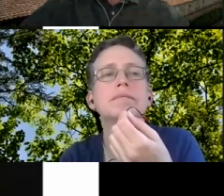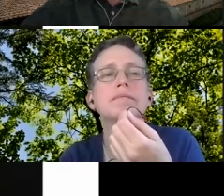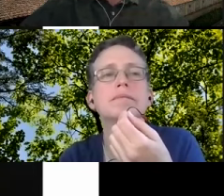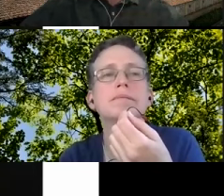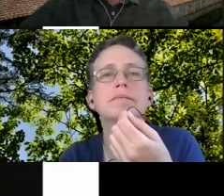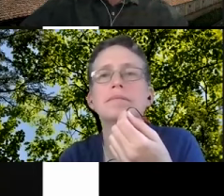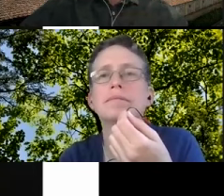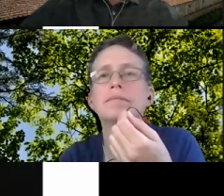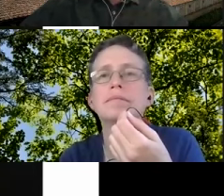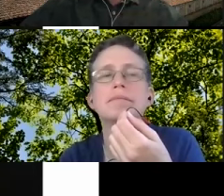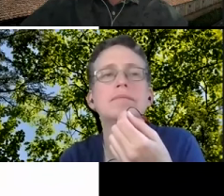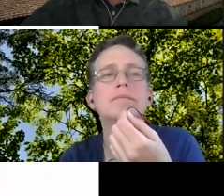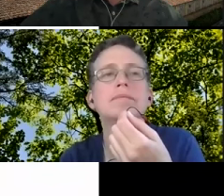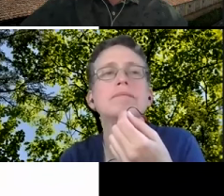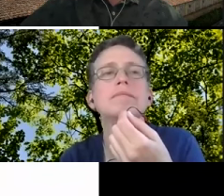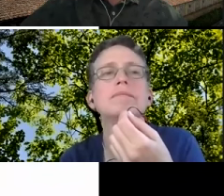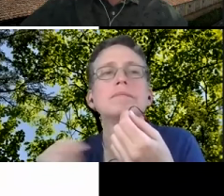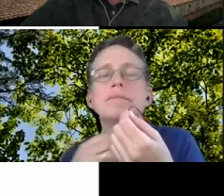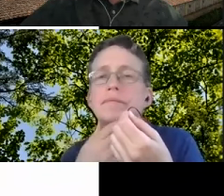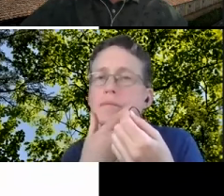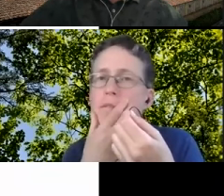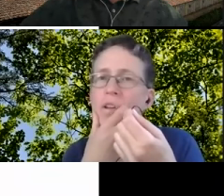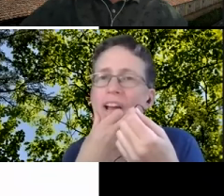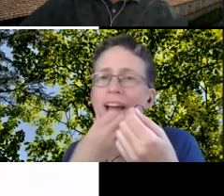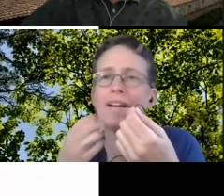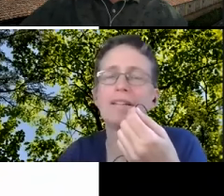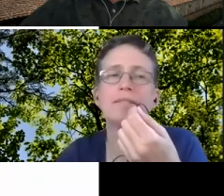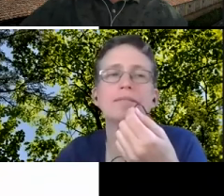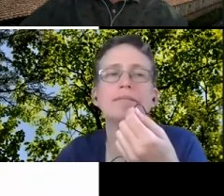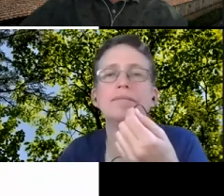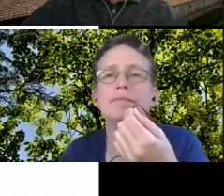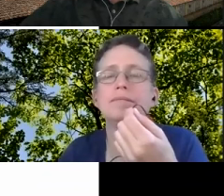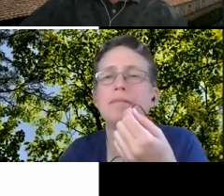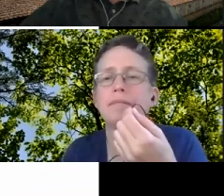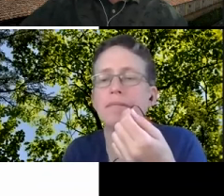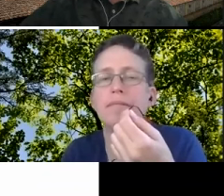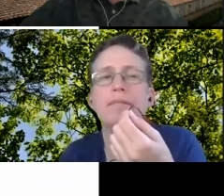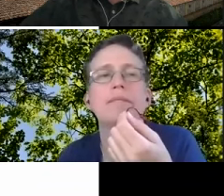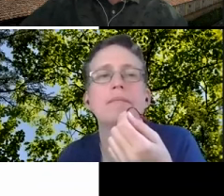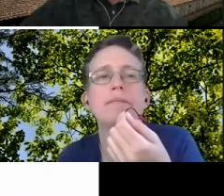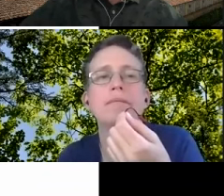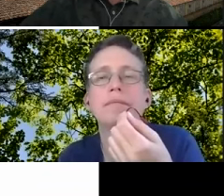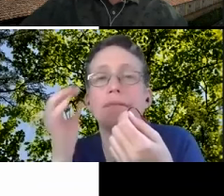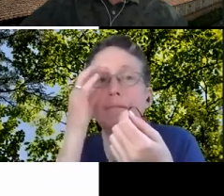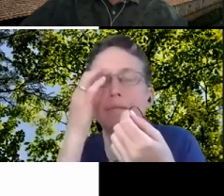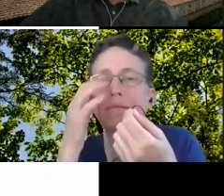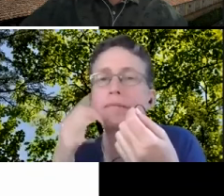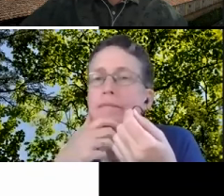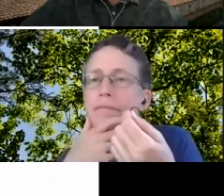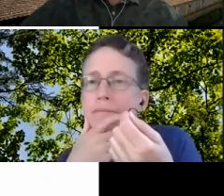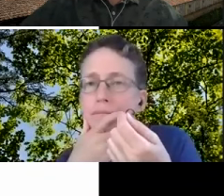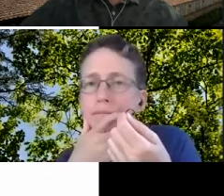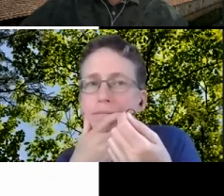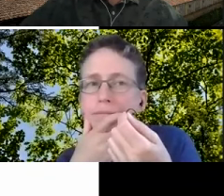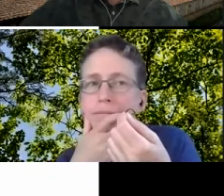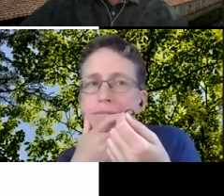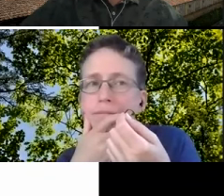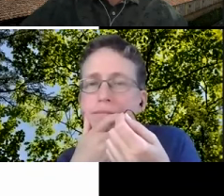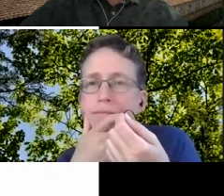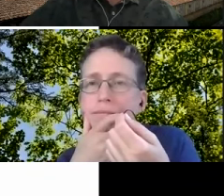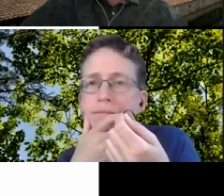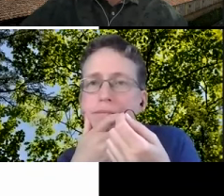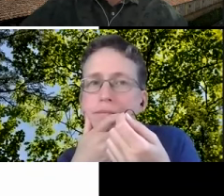interested in conserving nature in cities. And a lot of people, even well-meaning ecologists, say, why not